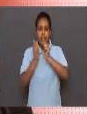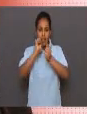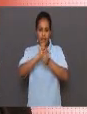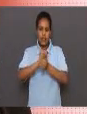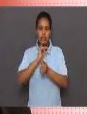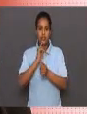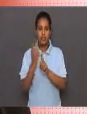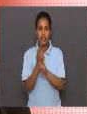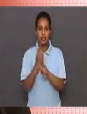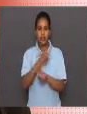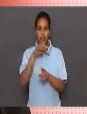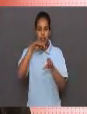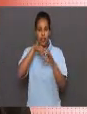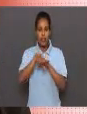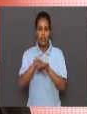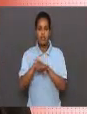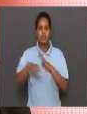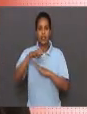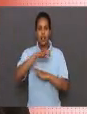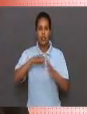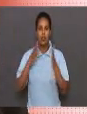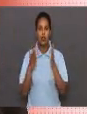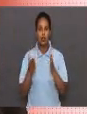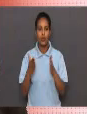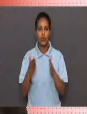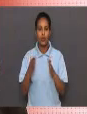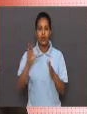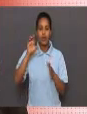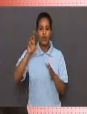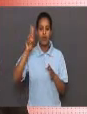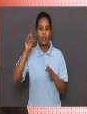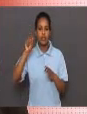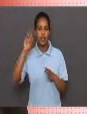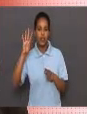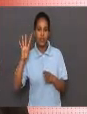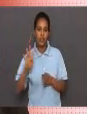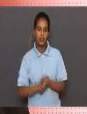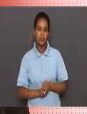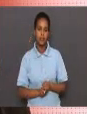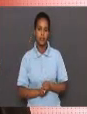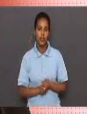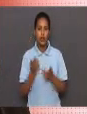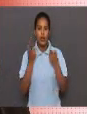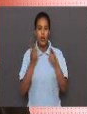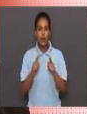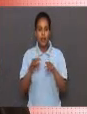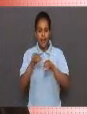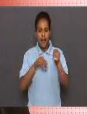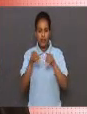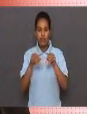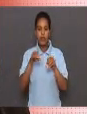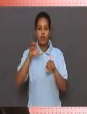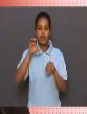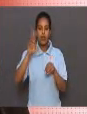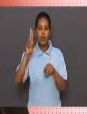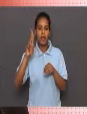take place in the electrolysis of copper sulfate when active